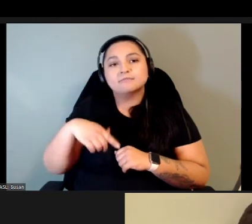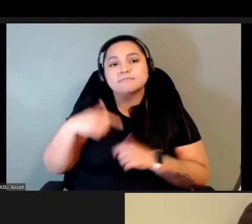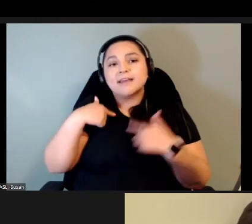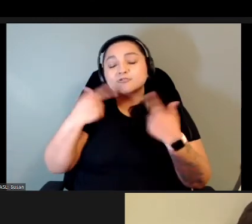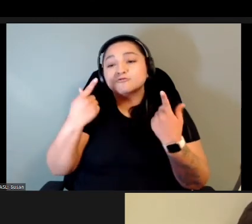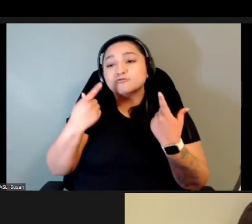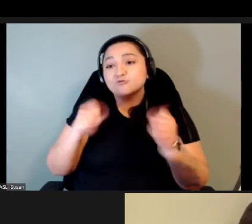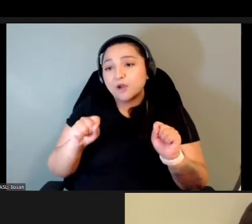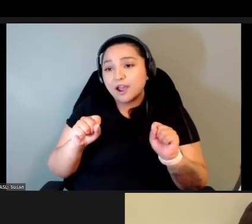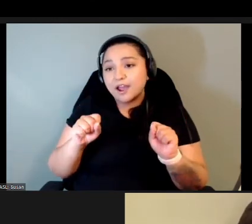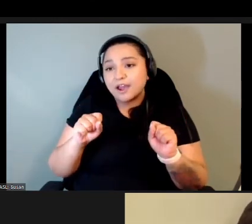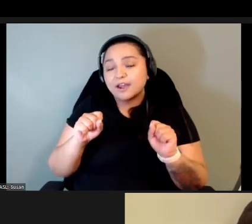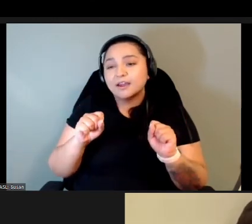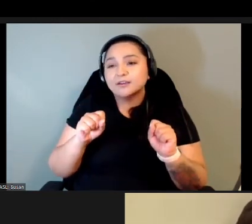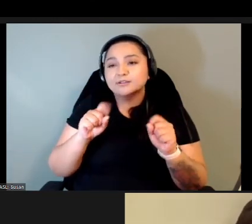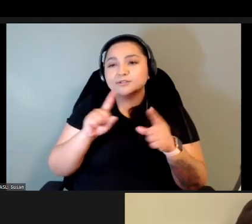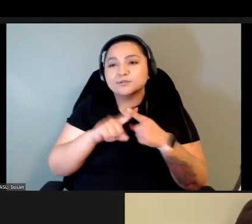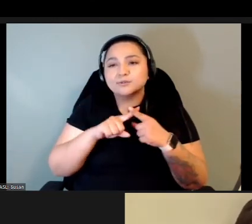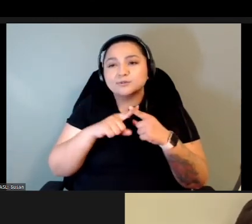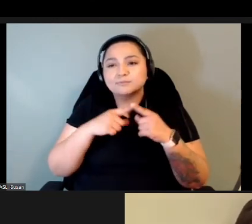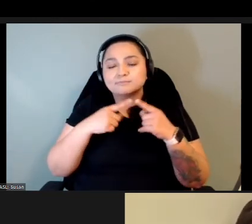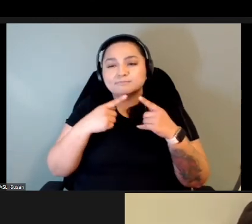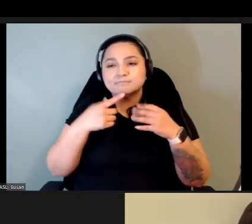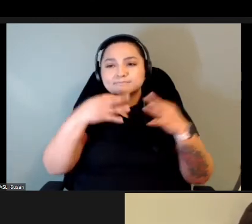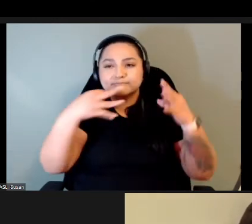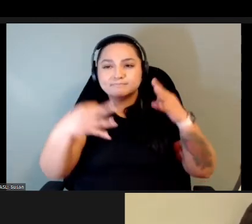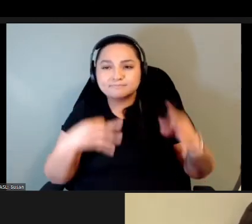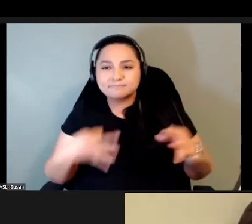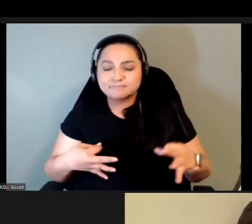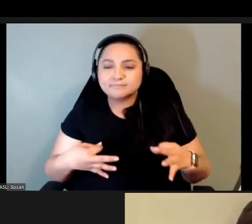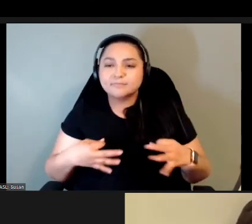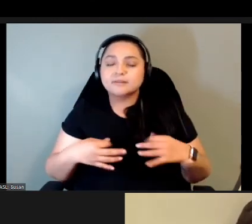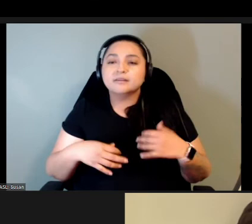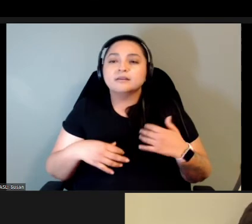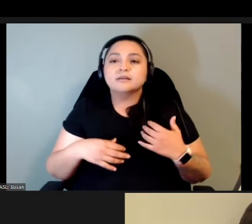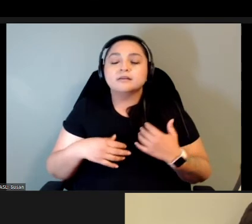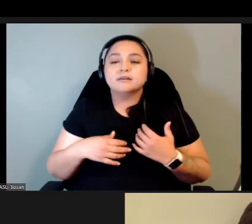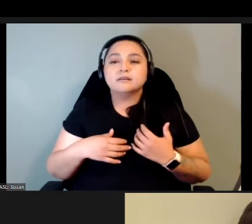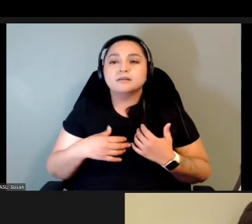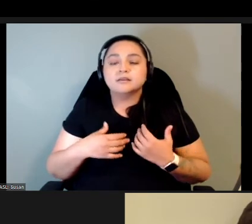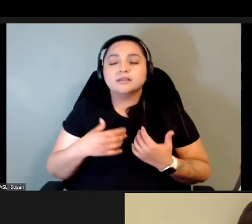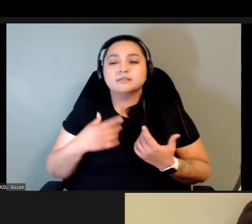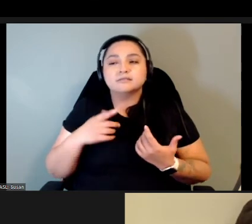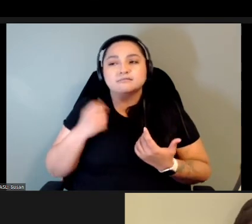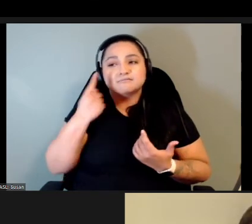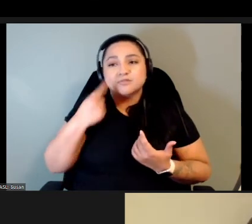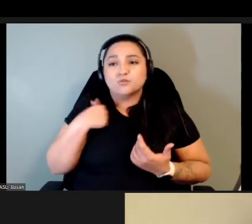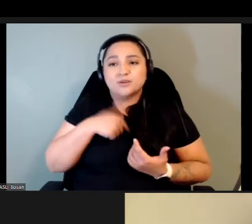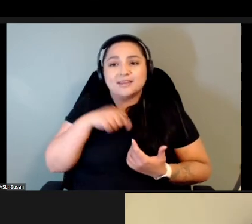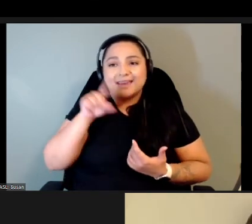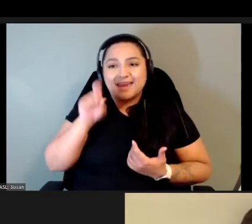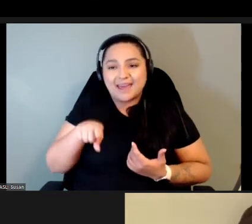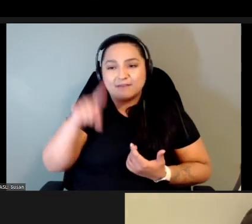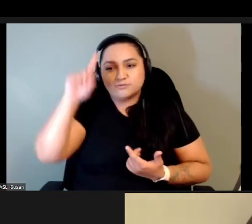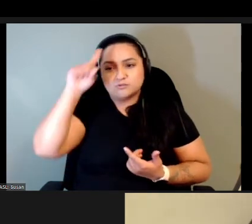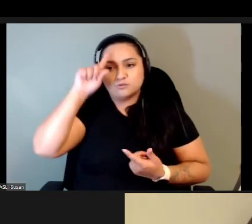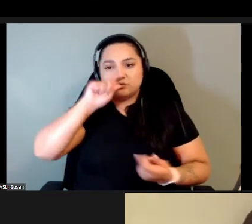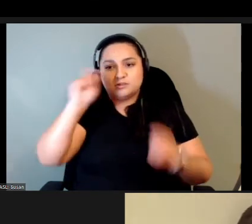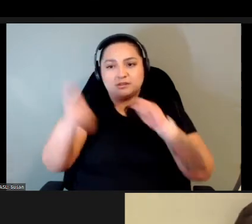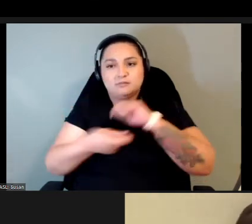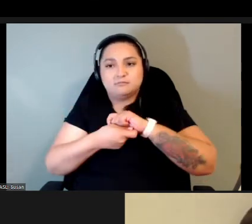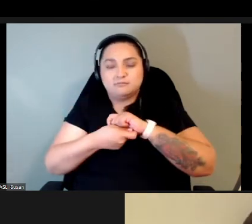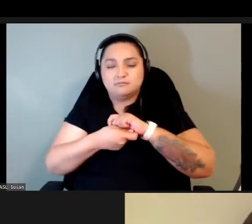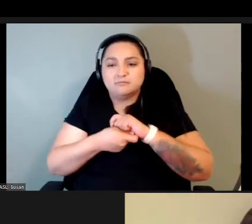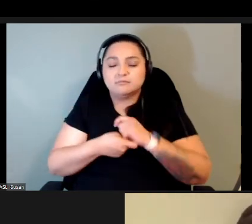about that with the people that have joined Lane Art, is that we need to rethink on who is made in culture,